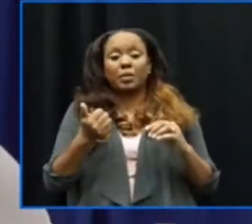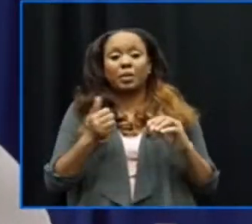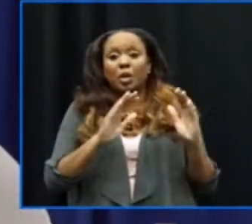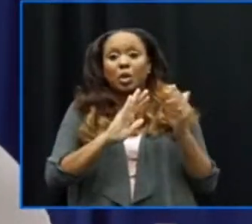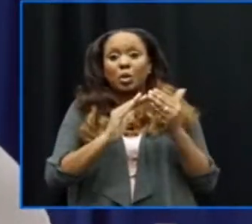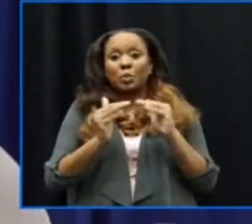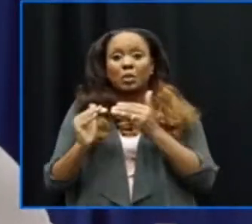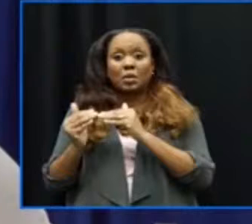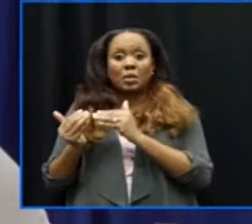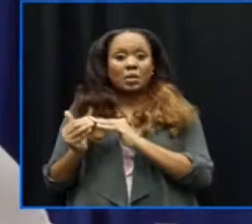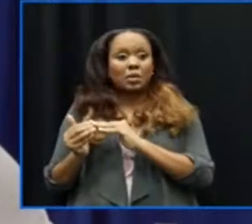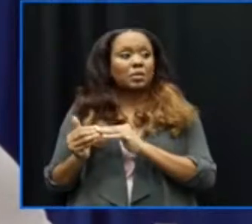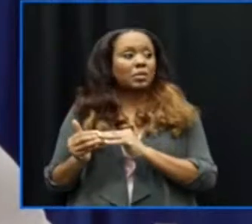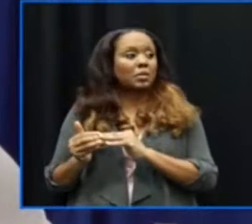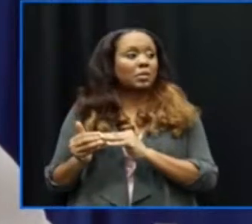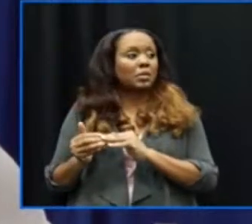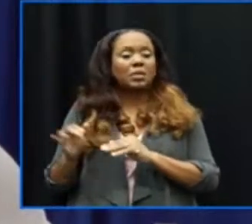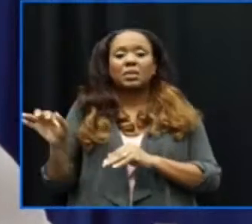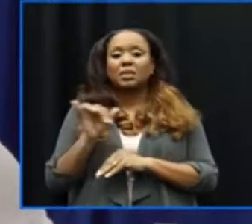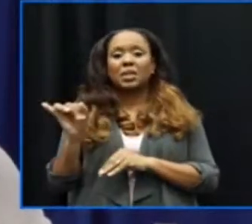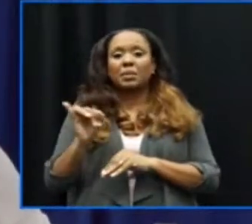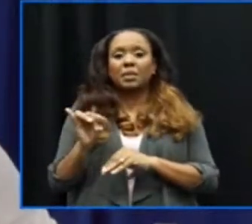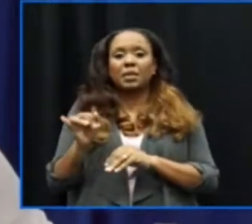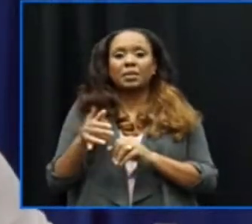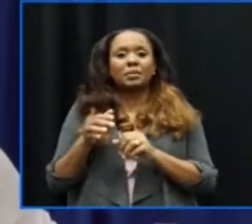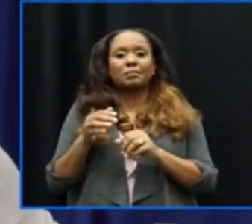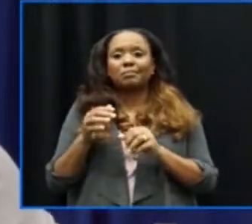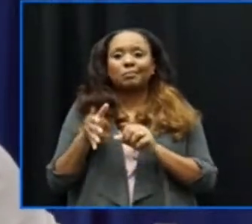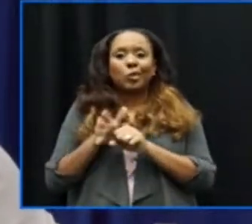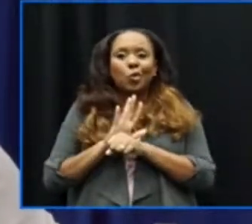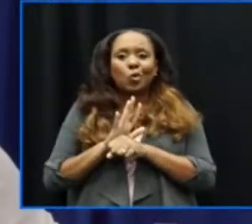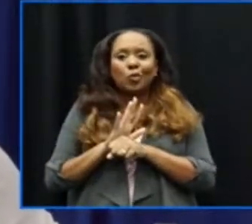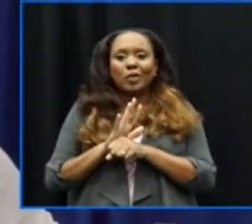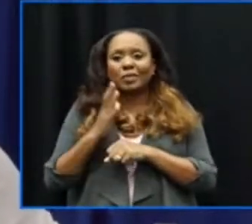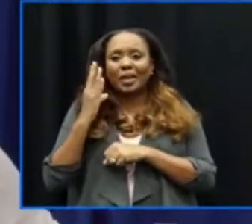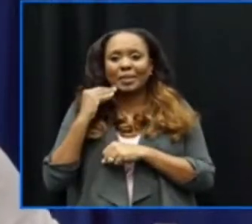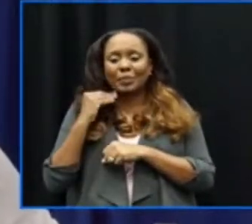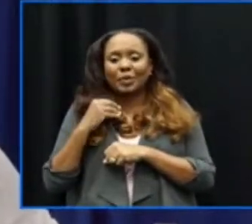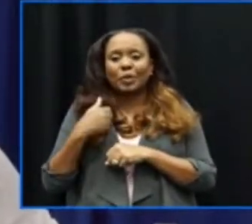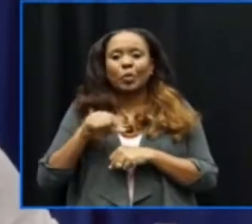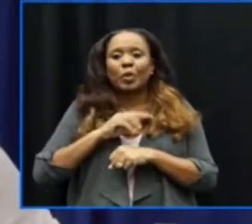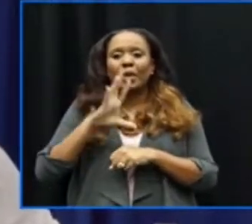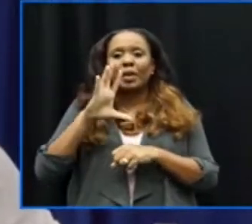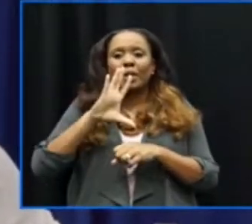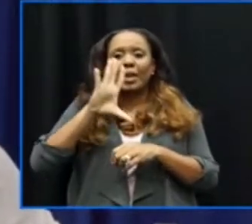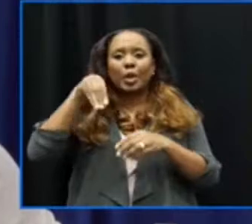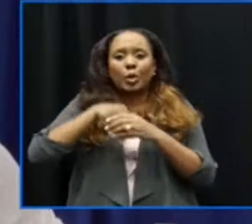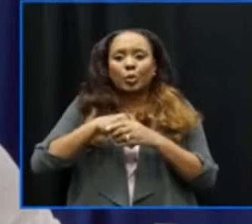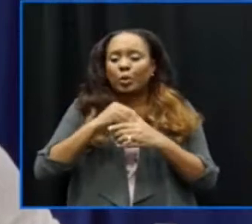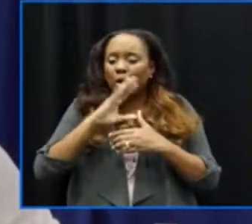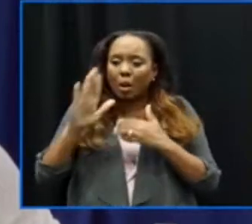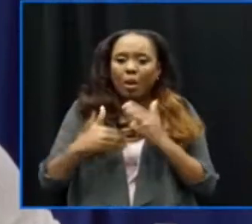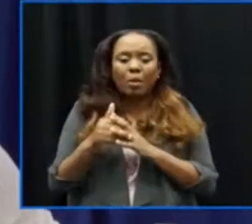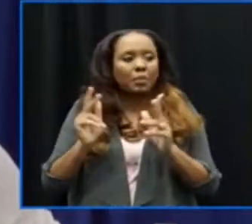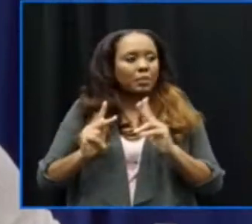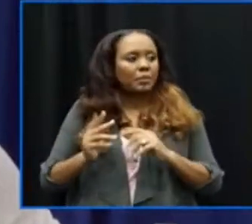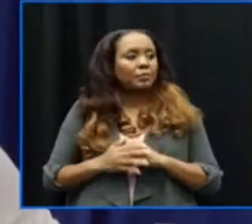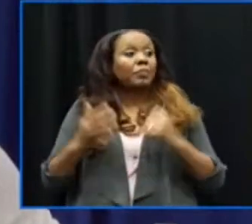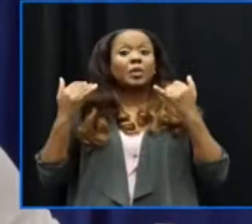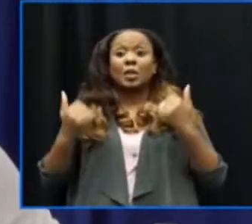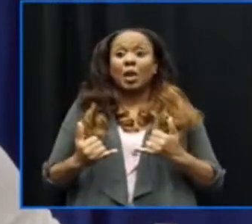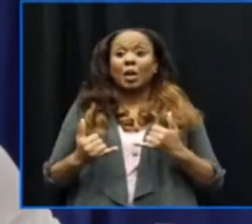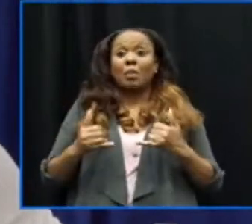we did in fighting COVID. So this is no new ground. With that, I'd like to invite the head of the private